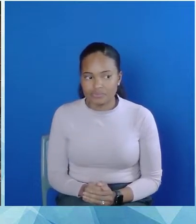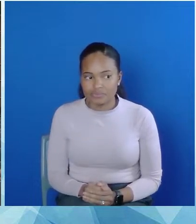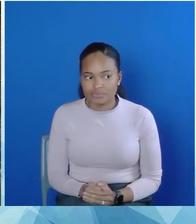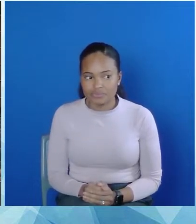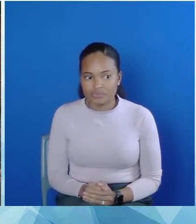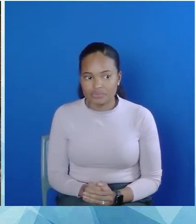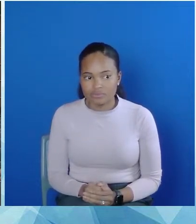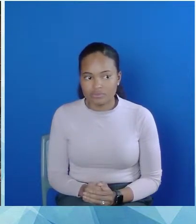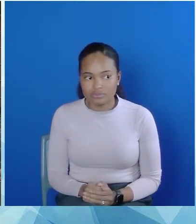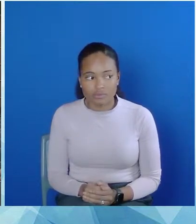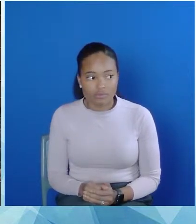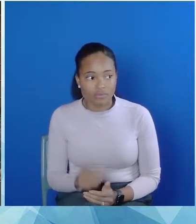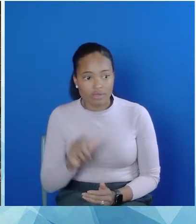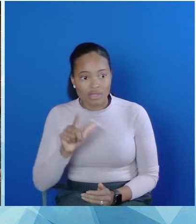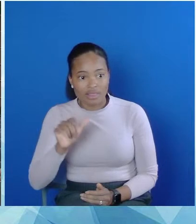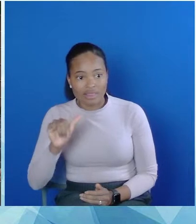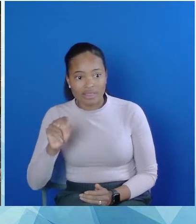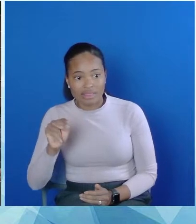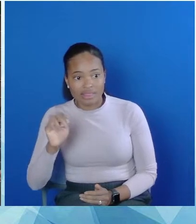So do you want to?